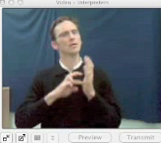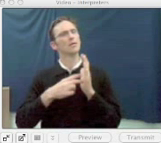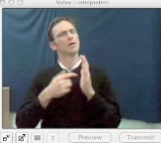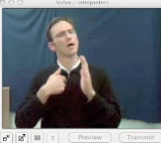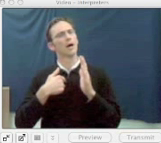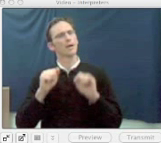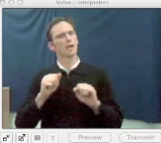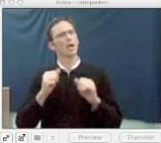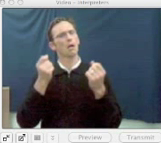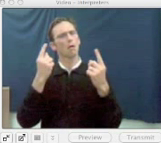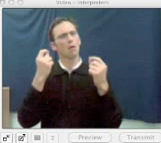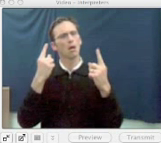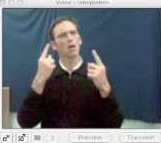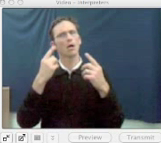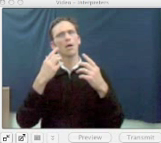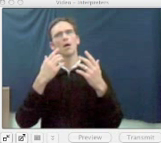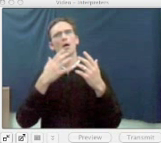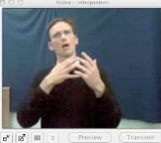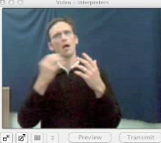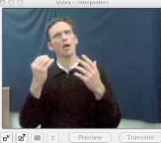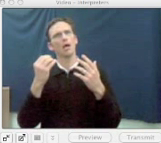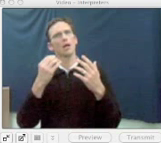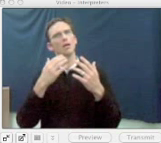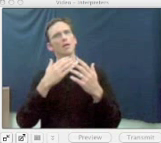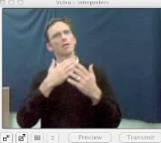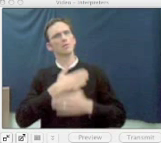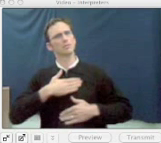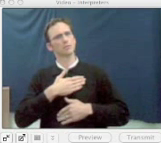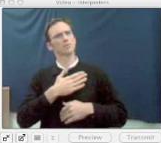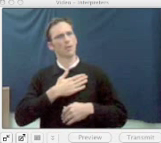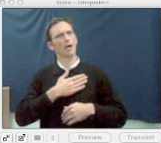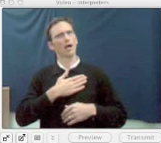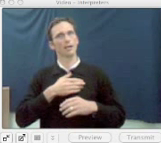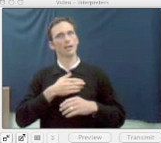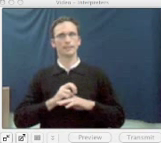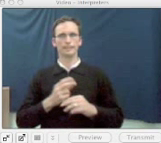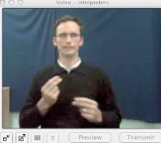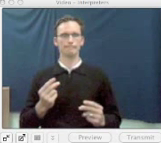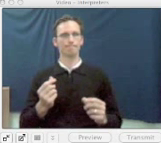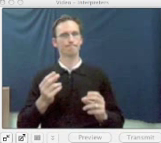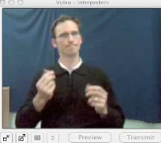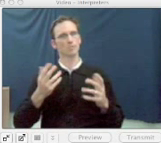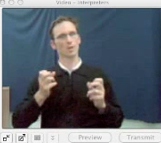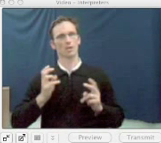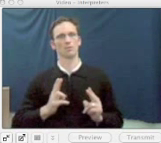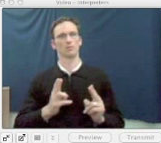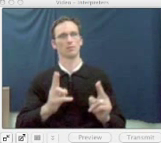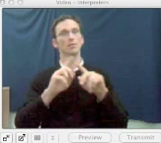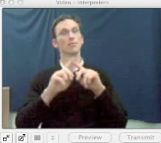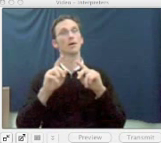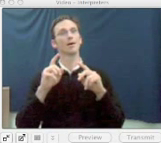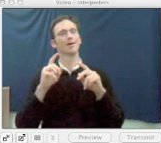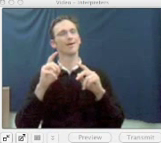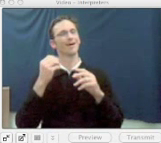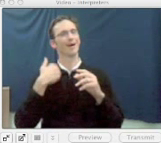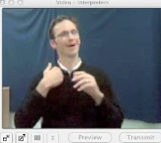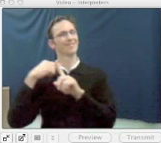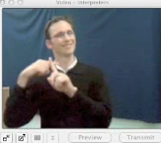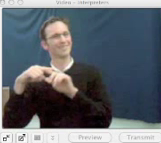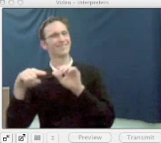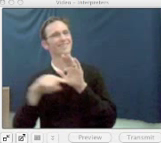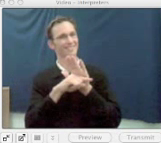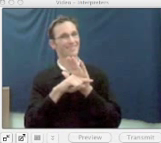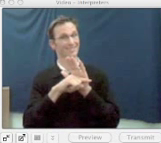be realistic about my impatience if I see it as having another side to it, which is